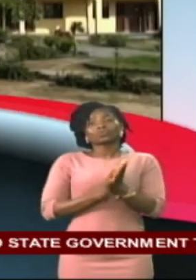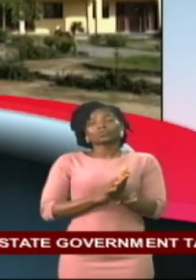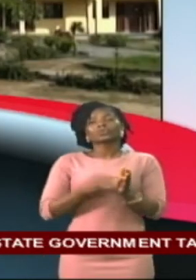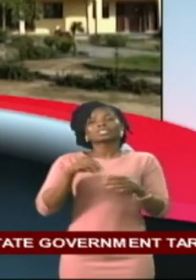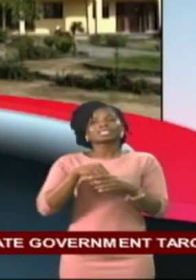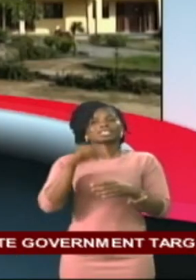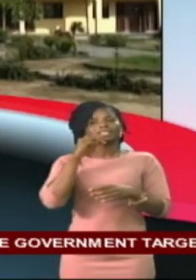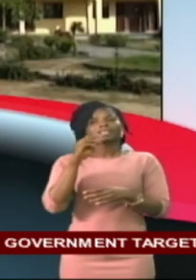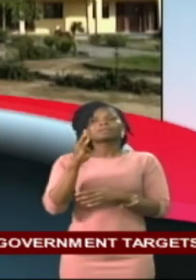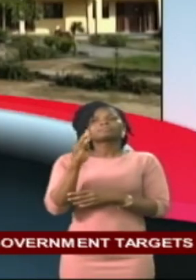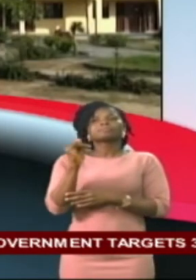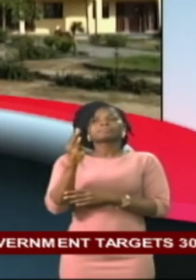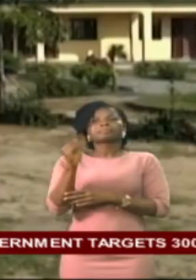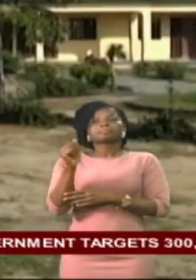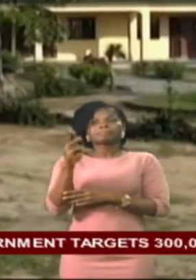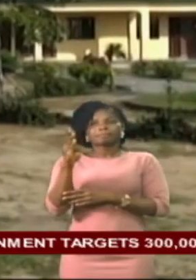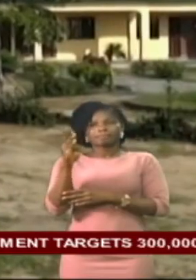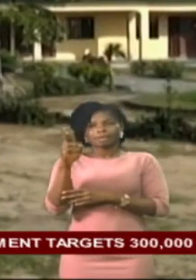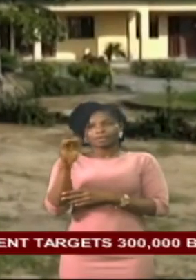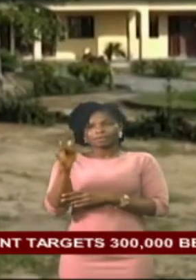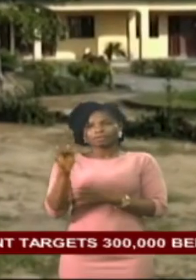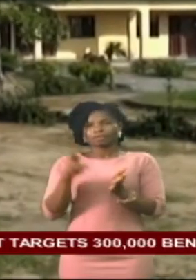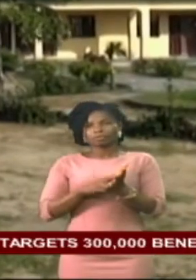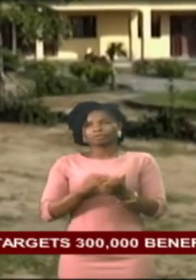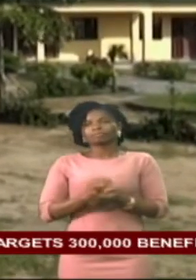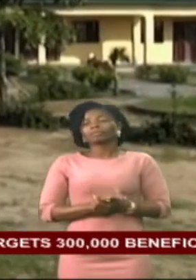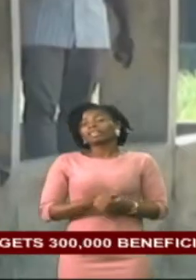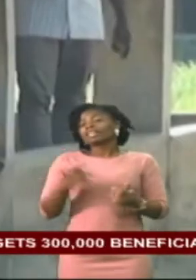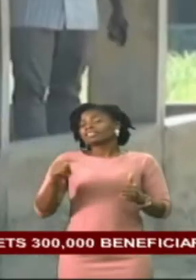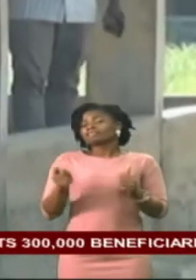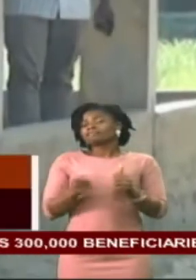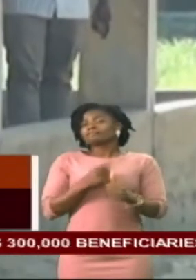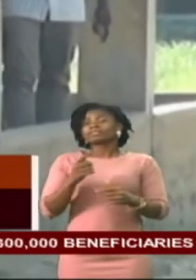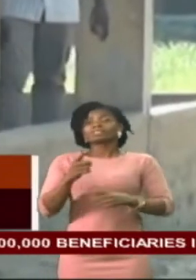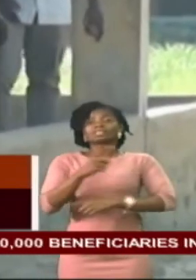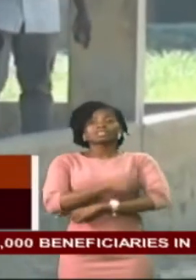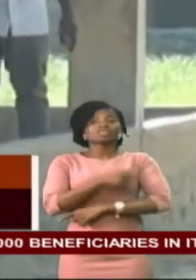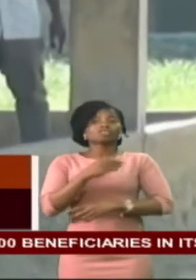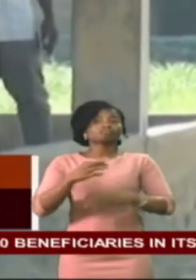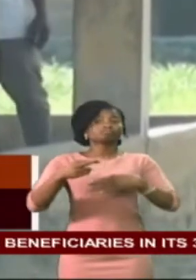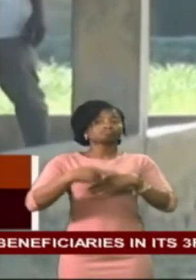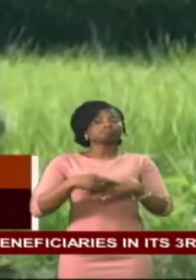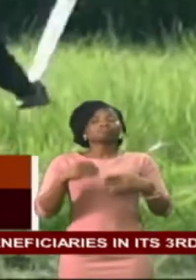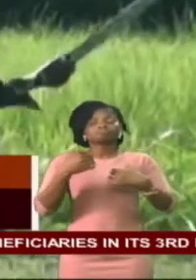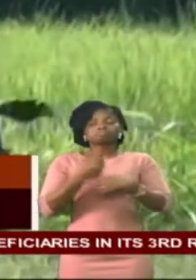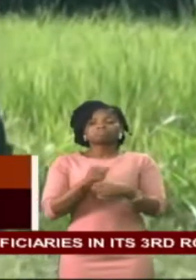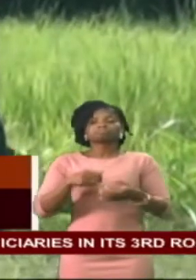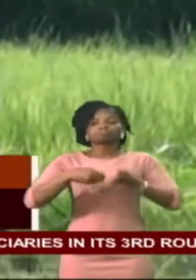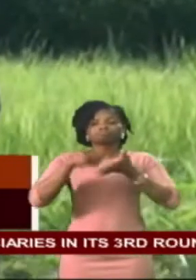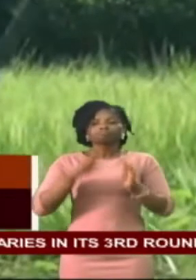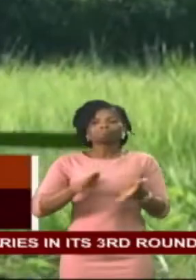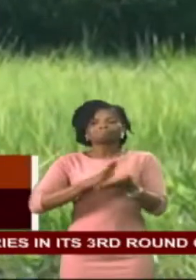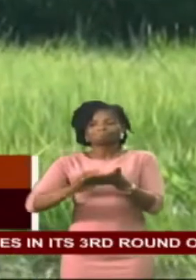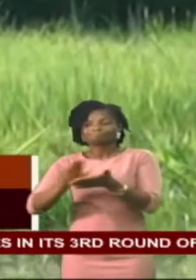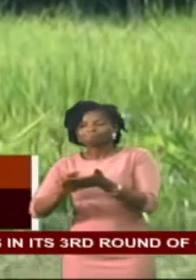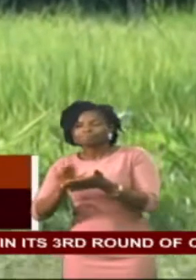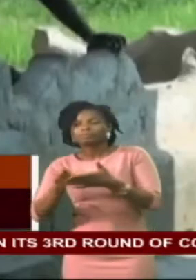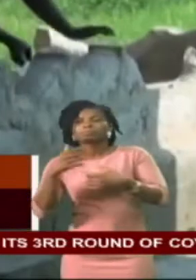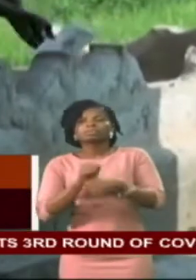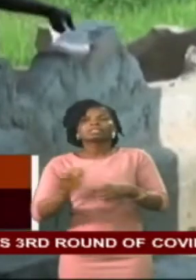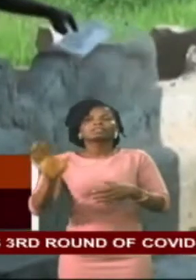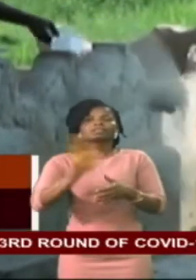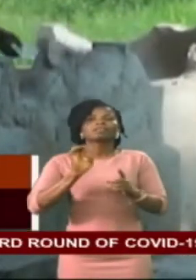Dibabare Nwaike reports. The first day of resumption had students cleaning and making the environment conducive in preparation